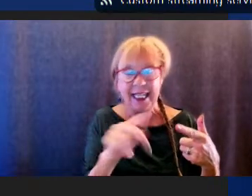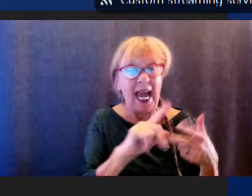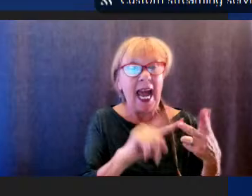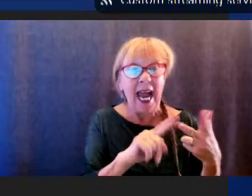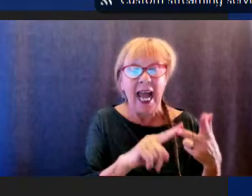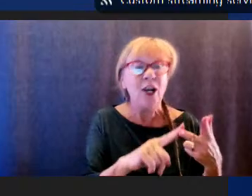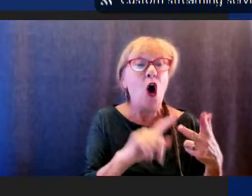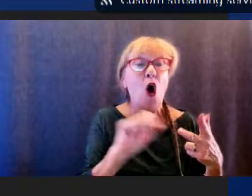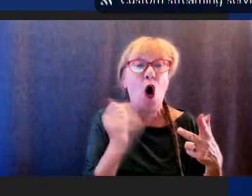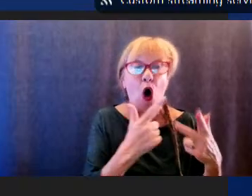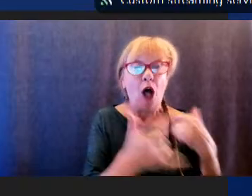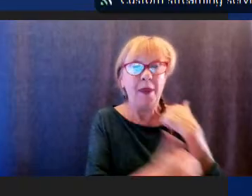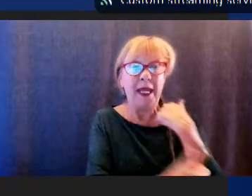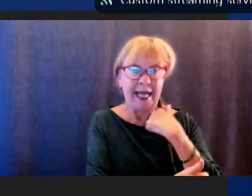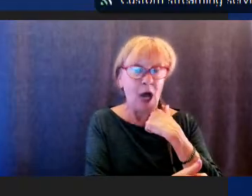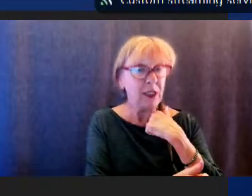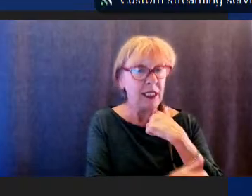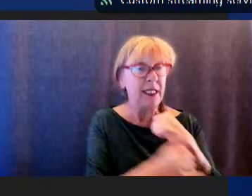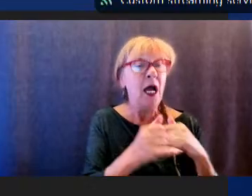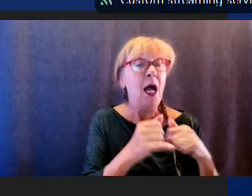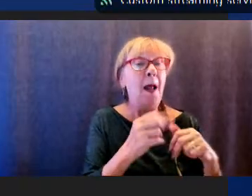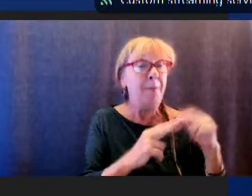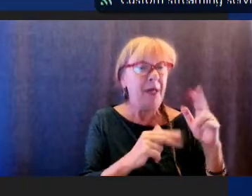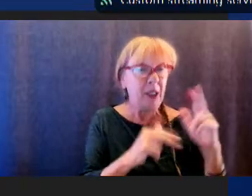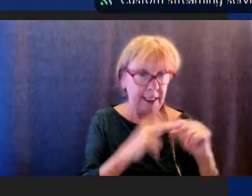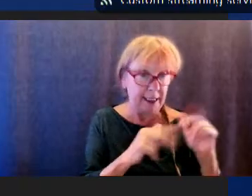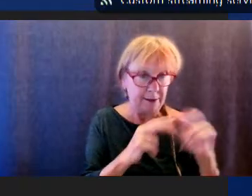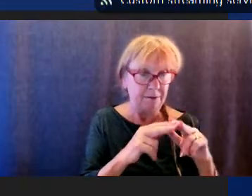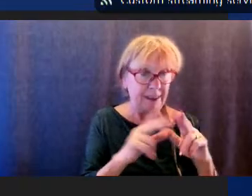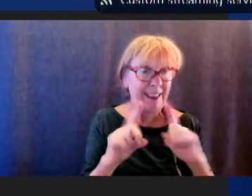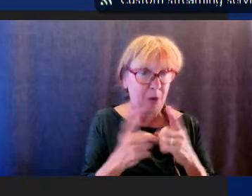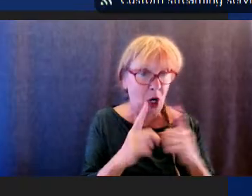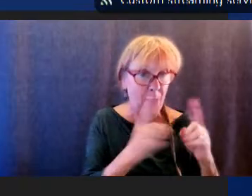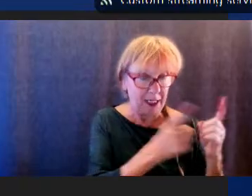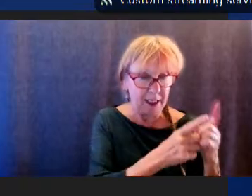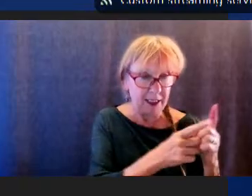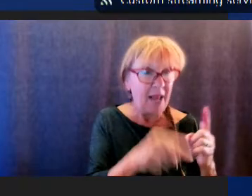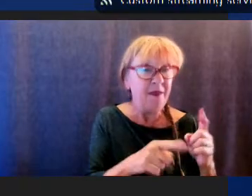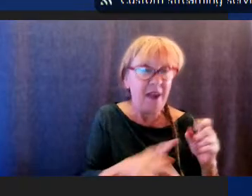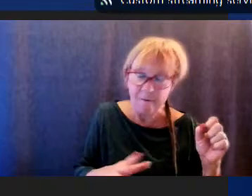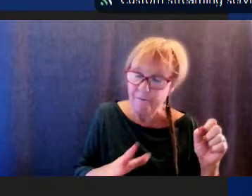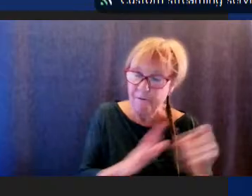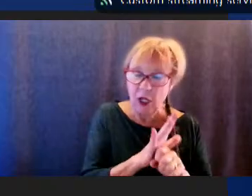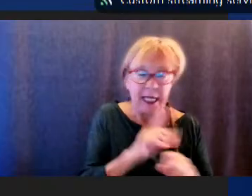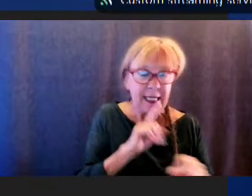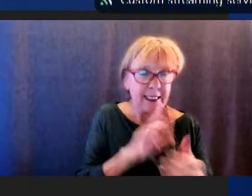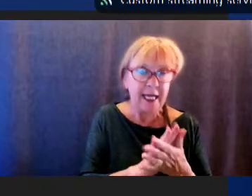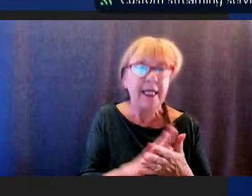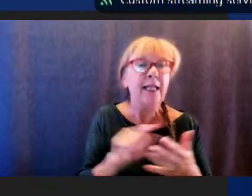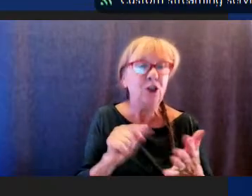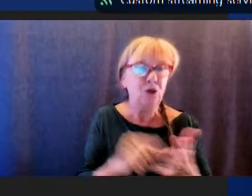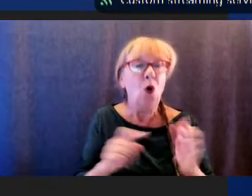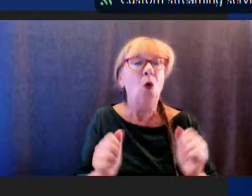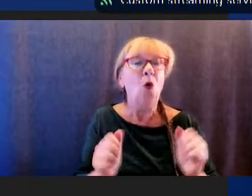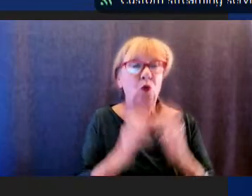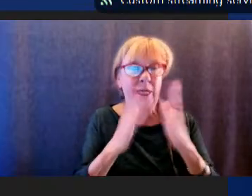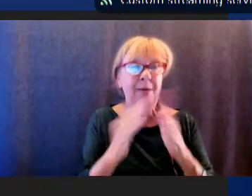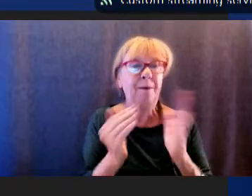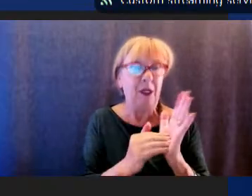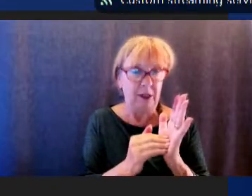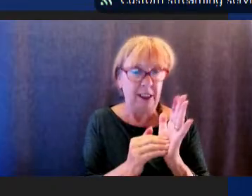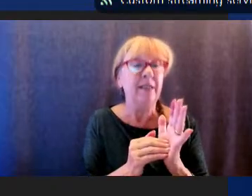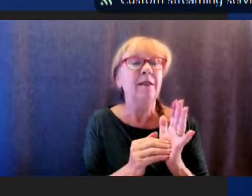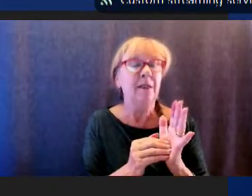The county team assigned to the One Stop are fully dedicated to the rebuilding of Altadena and focused on